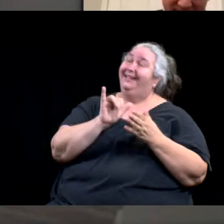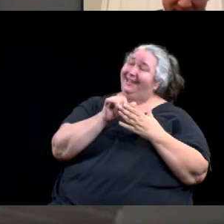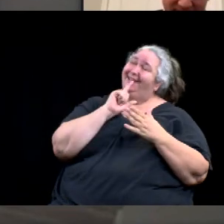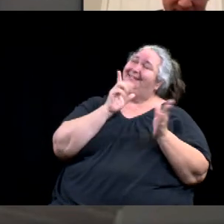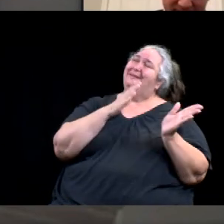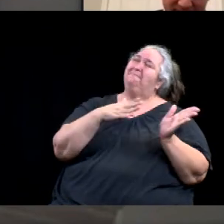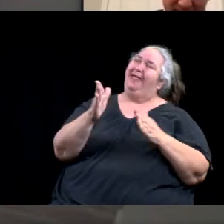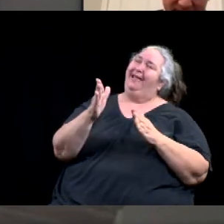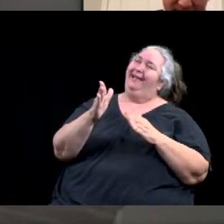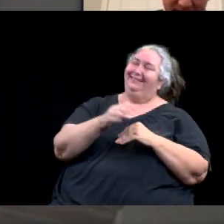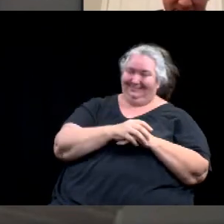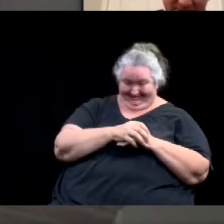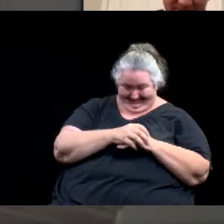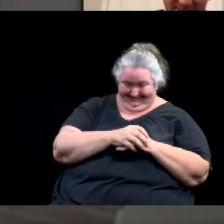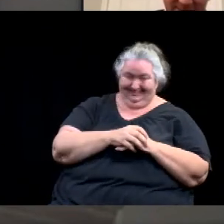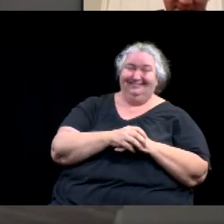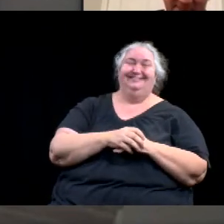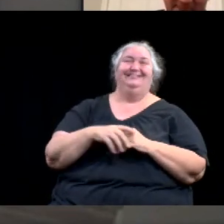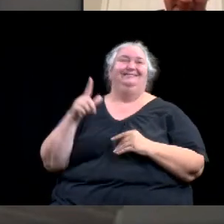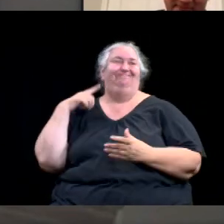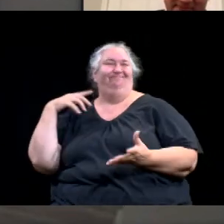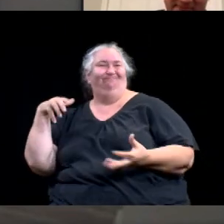Any other requests for future agenda items?